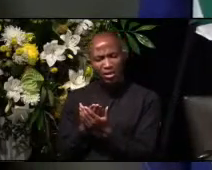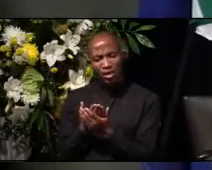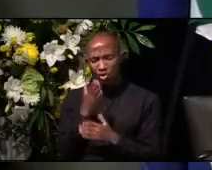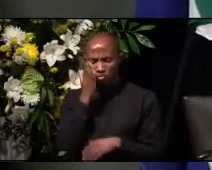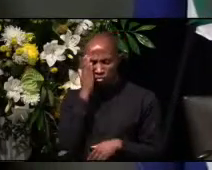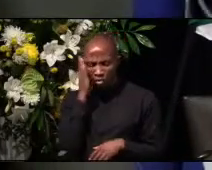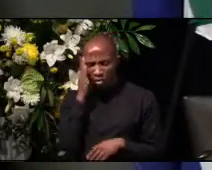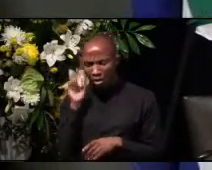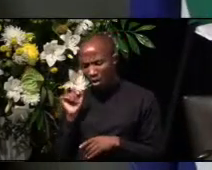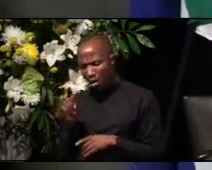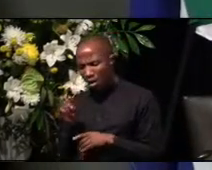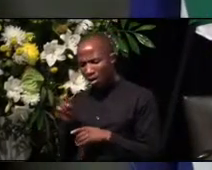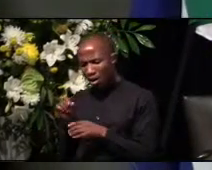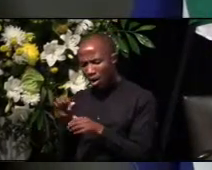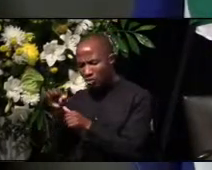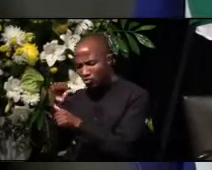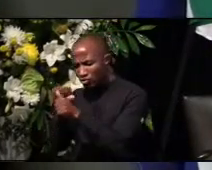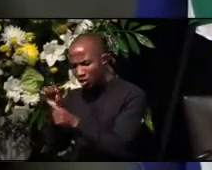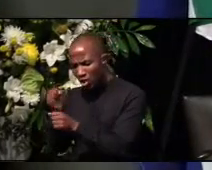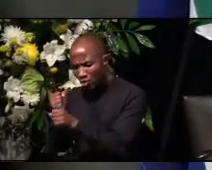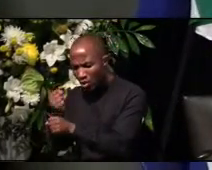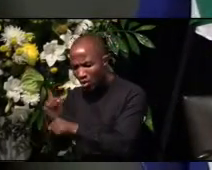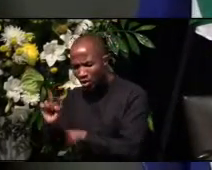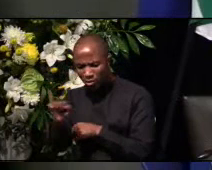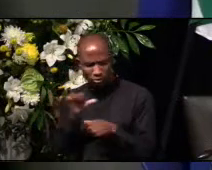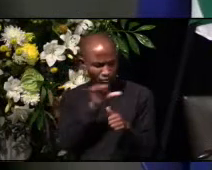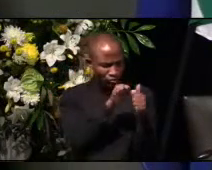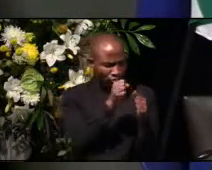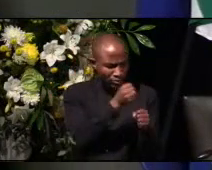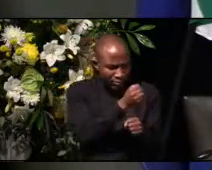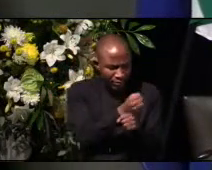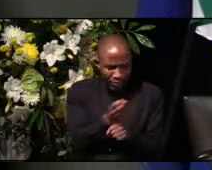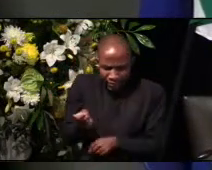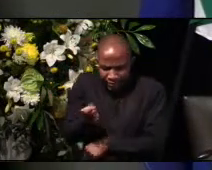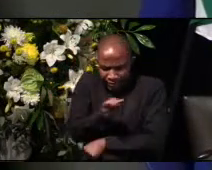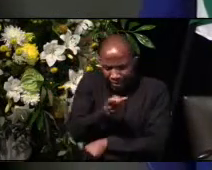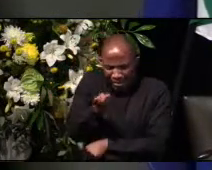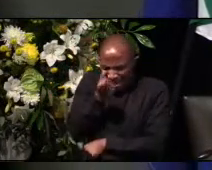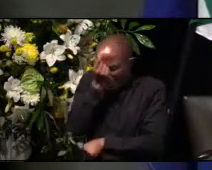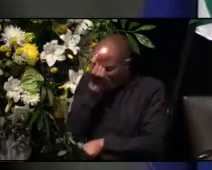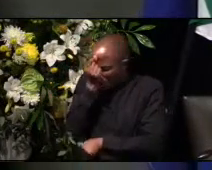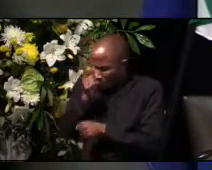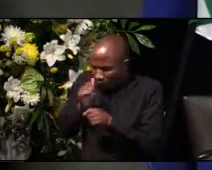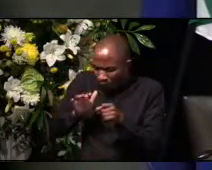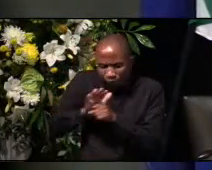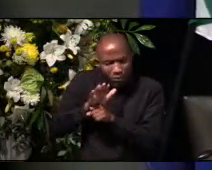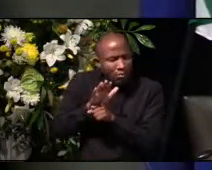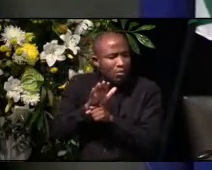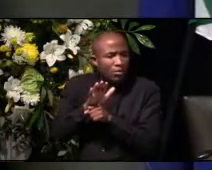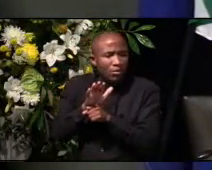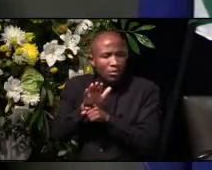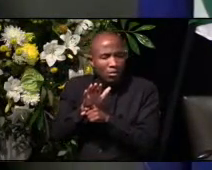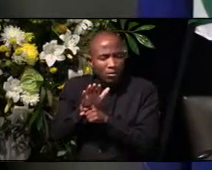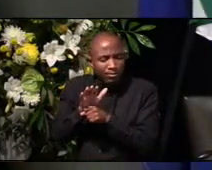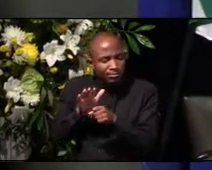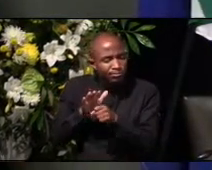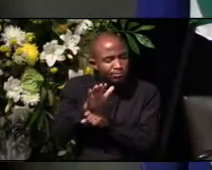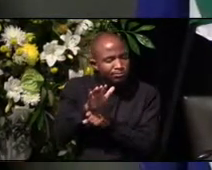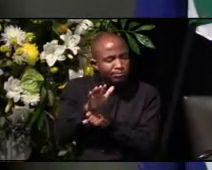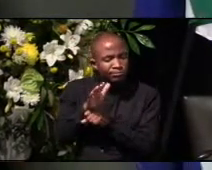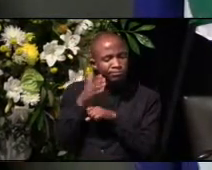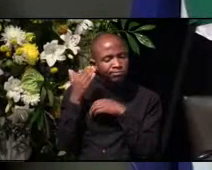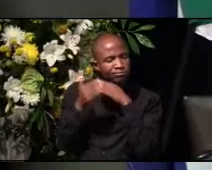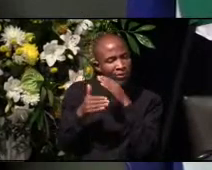of the Communist party and the nationalism of their of the ANC and that led to the uh